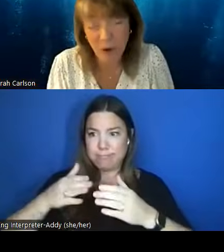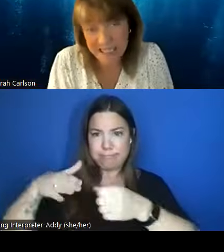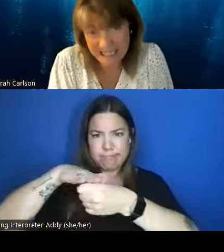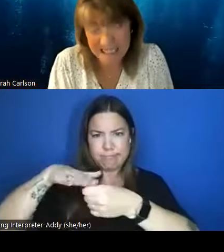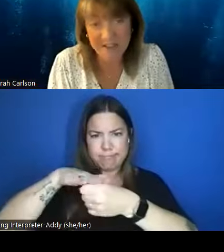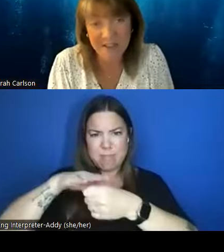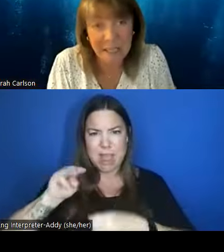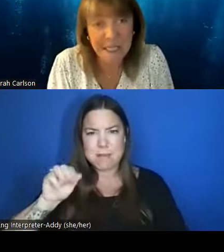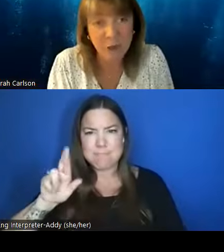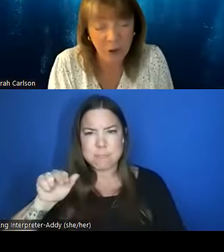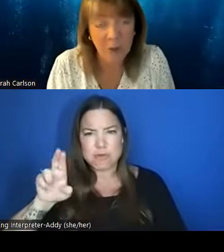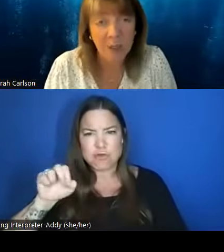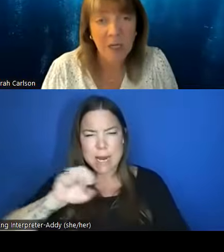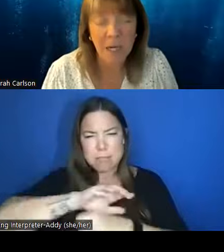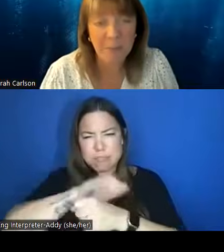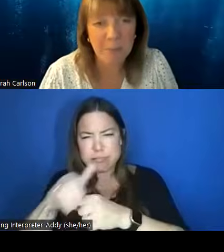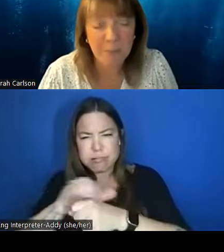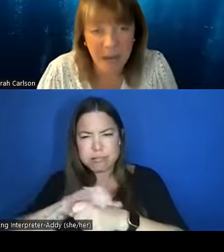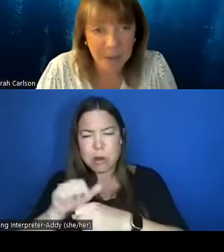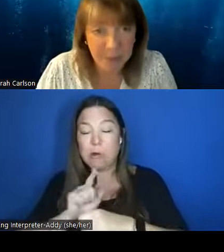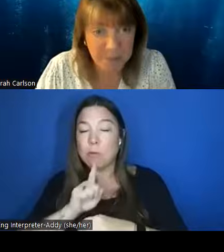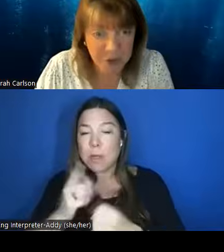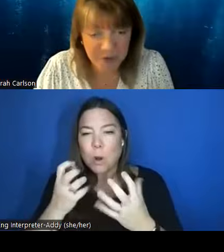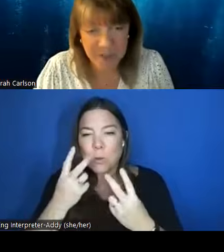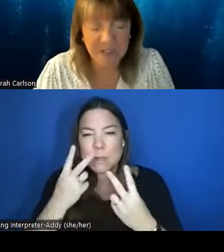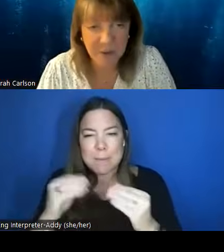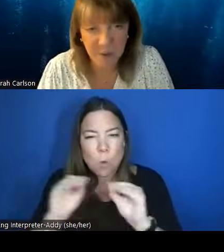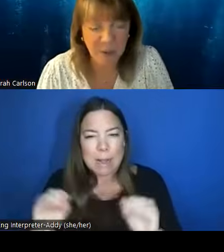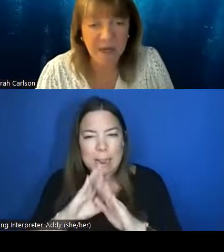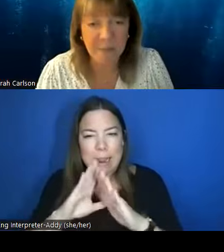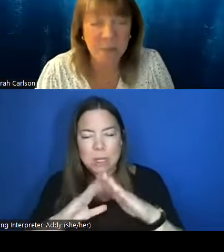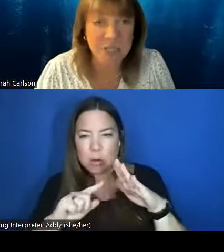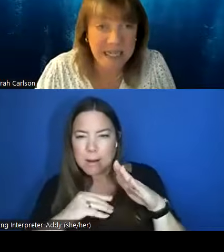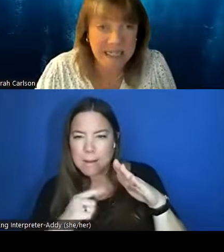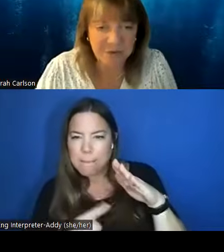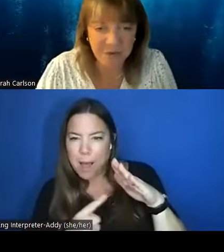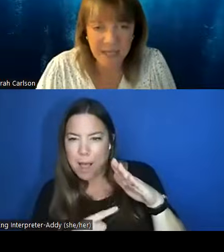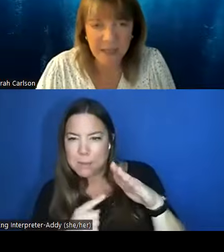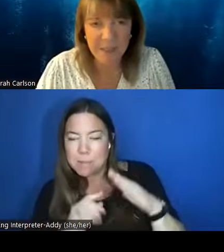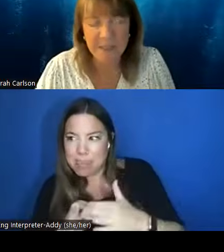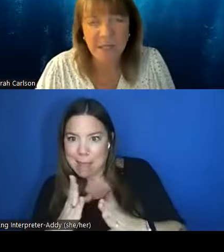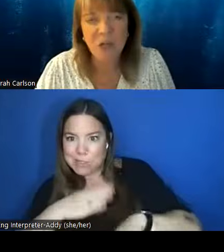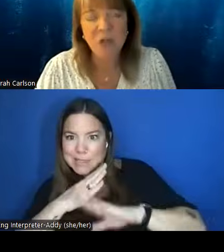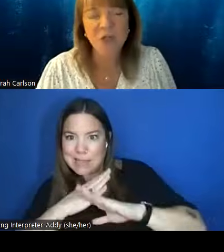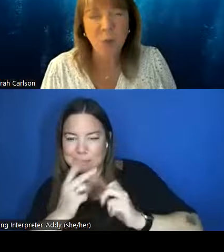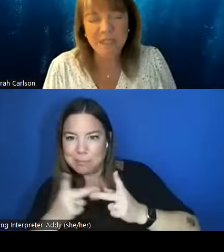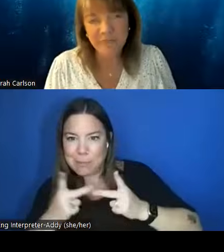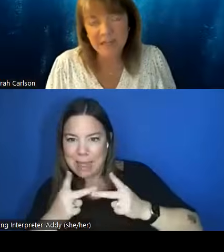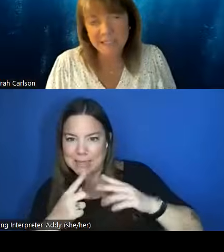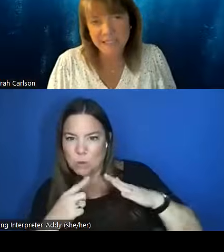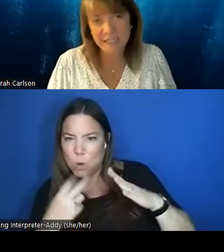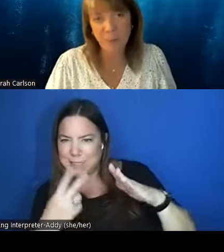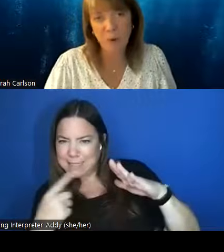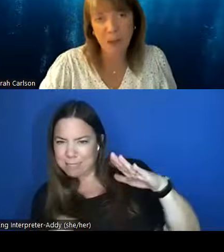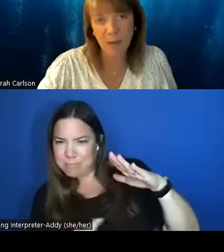really wanted to get to the cleaner bottom surface, the one that had been protected from the elements. So we